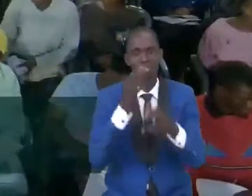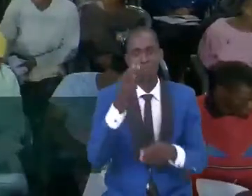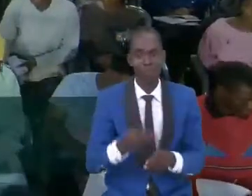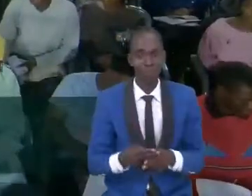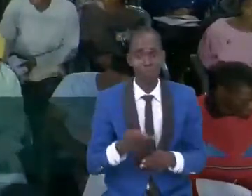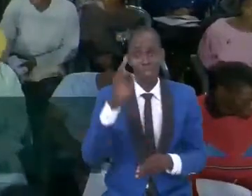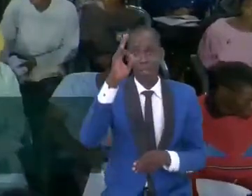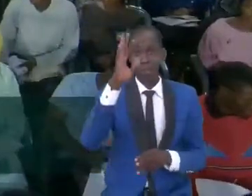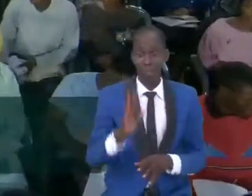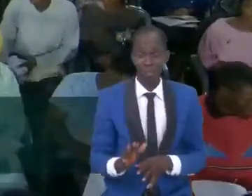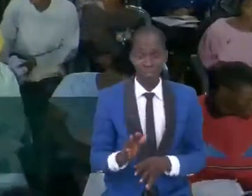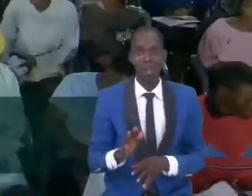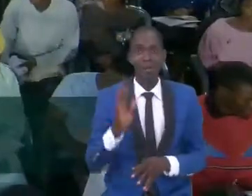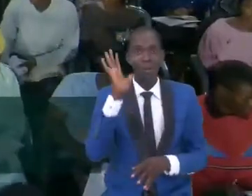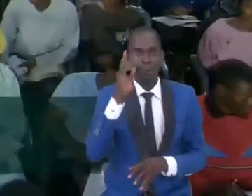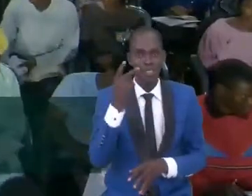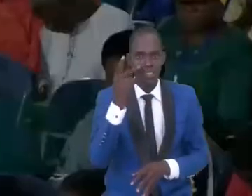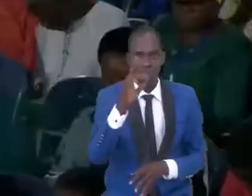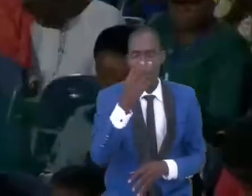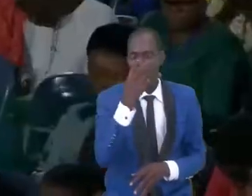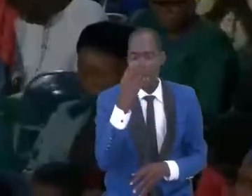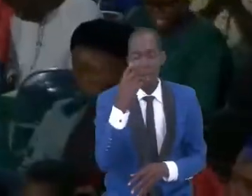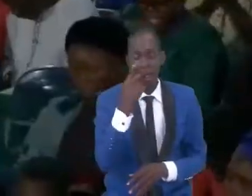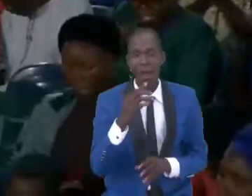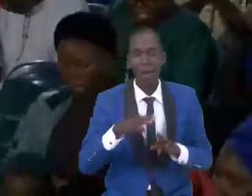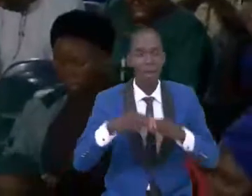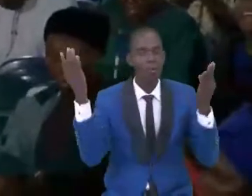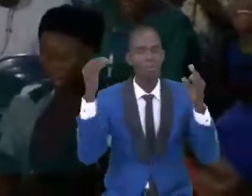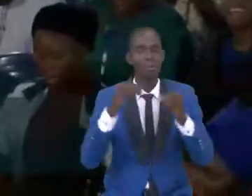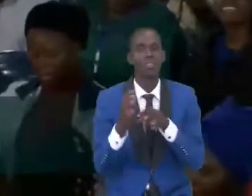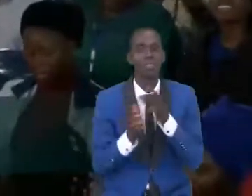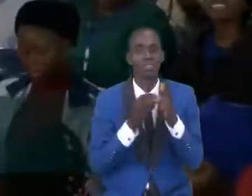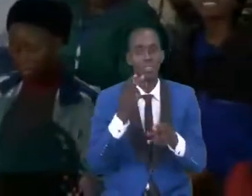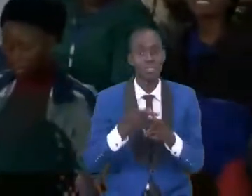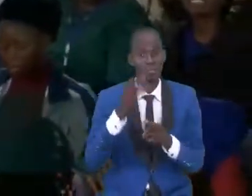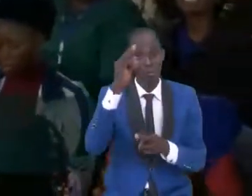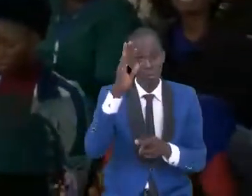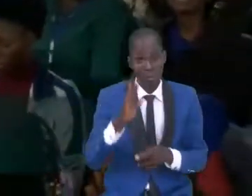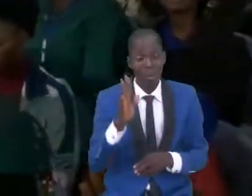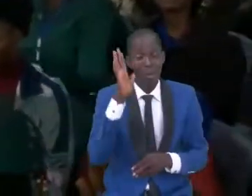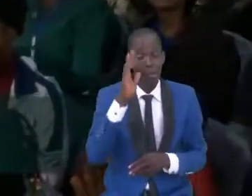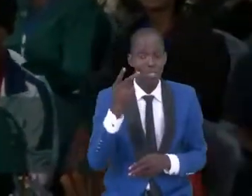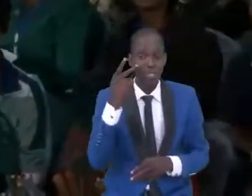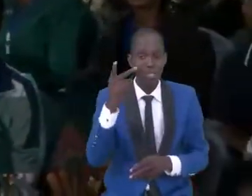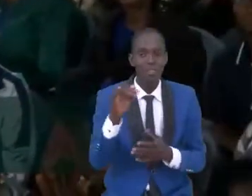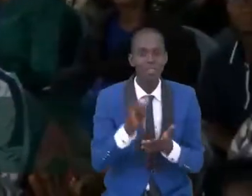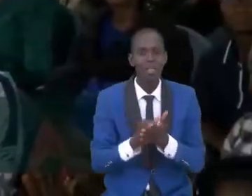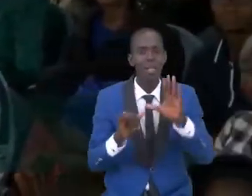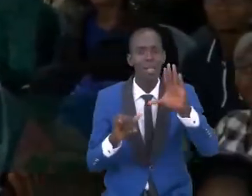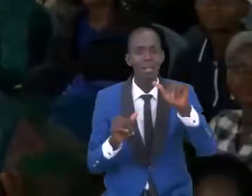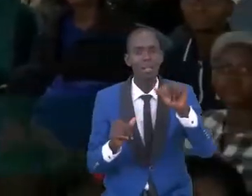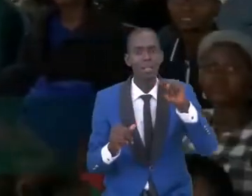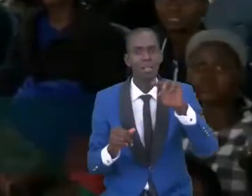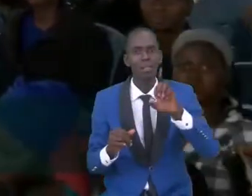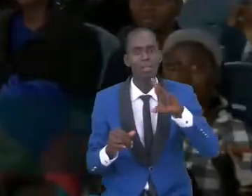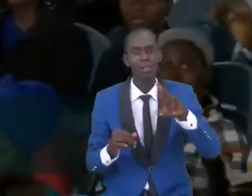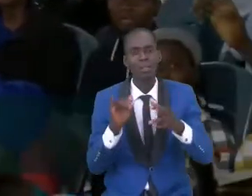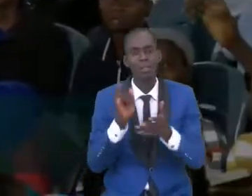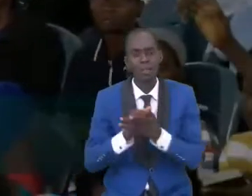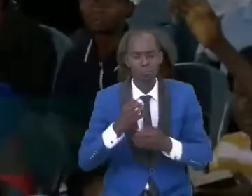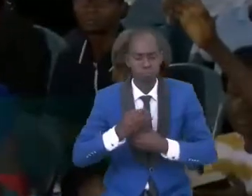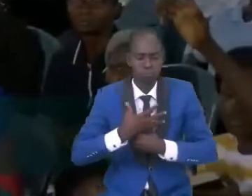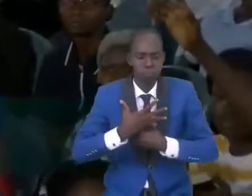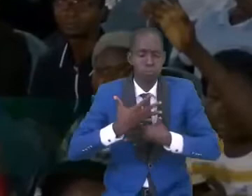will see your blind eyes open. I will see that cancer and that swelling. I